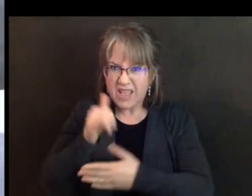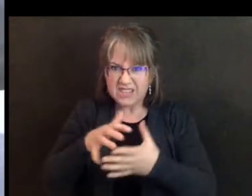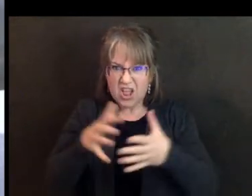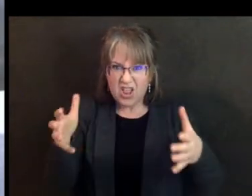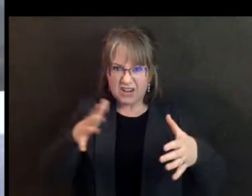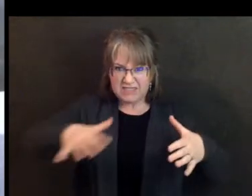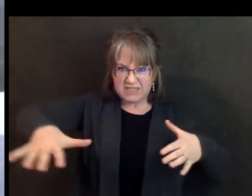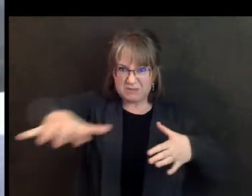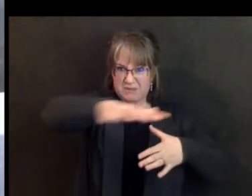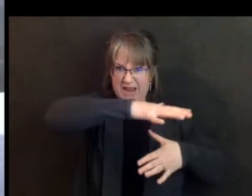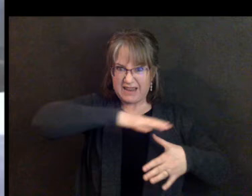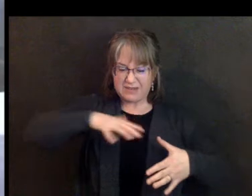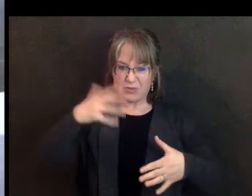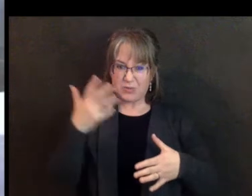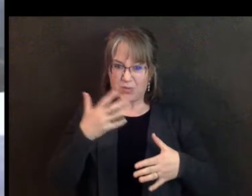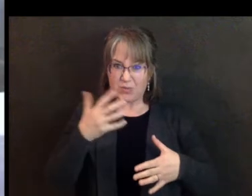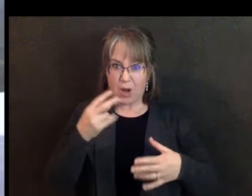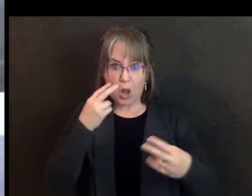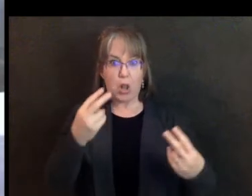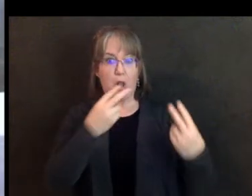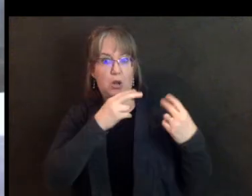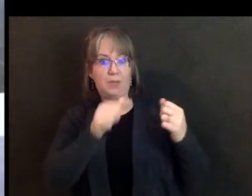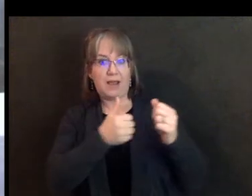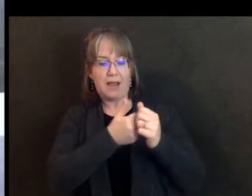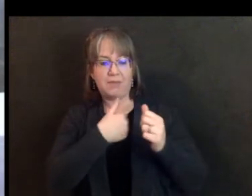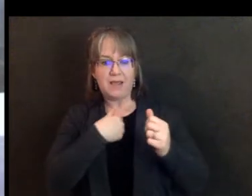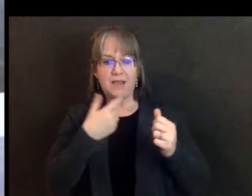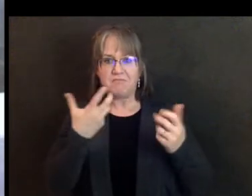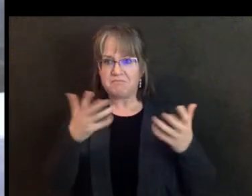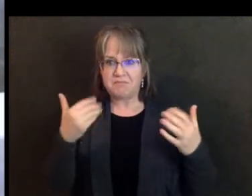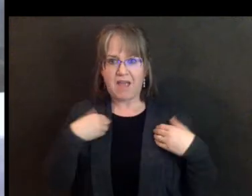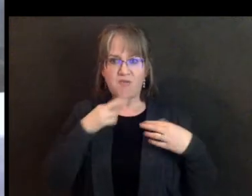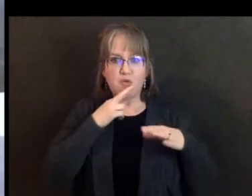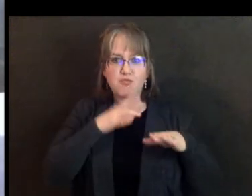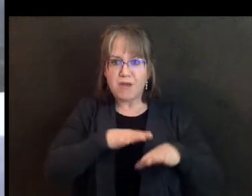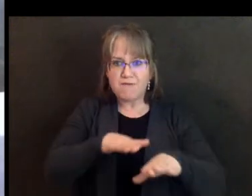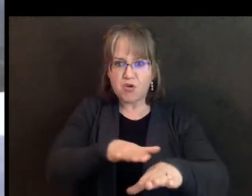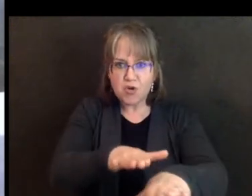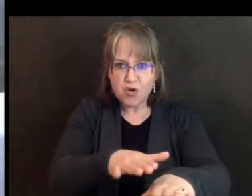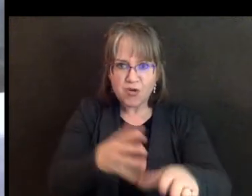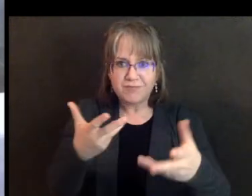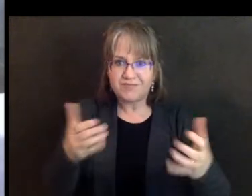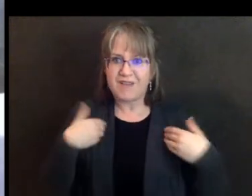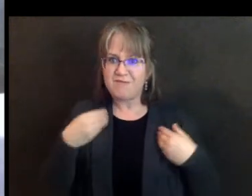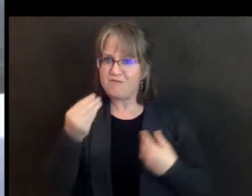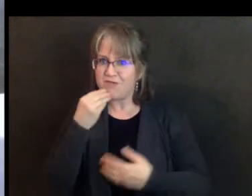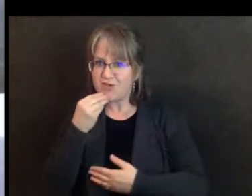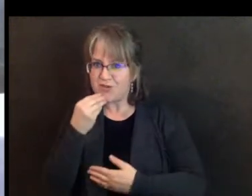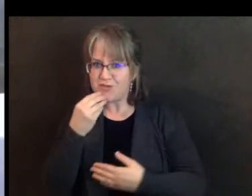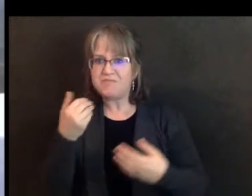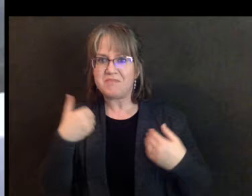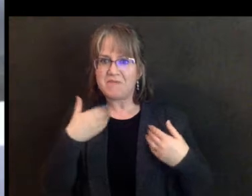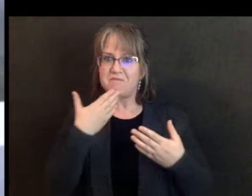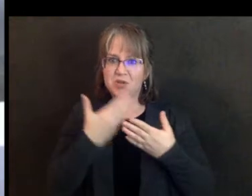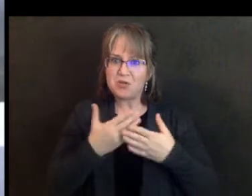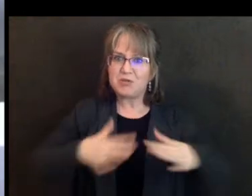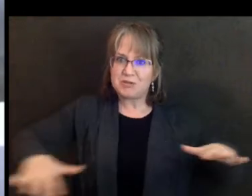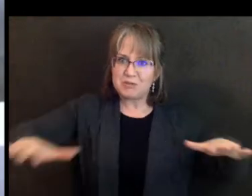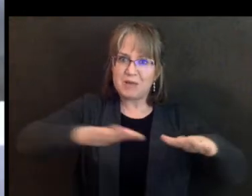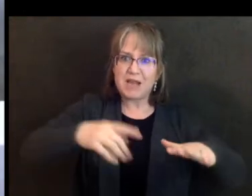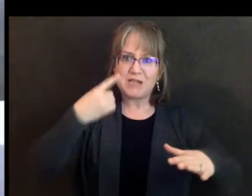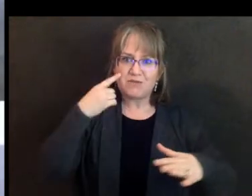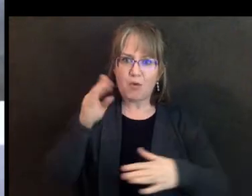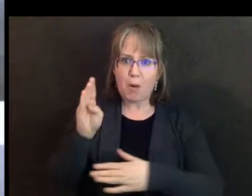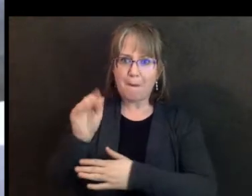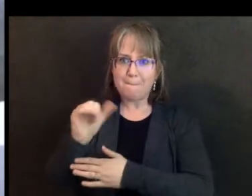behind me, we've got the river, we've got some food. I would say we've got some pretty good space here for bald eagles to live. I want to ask